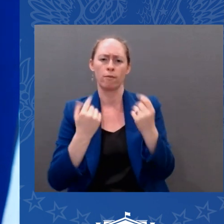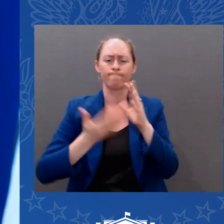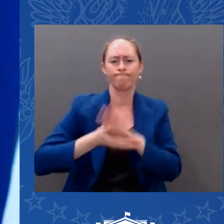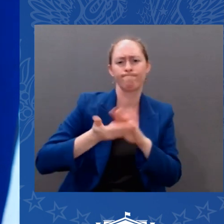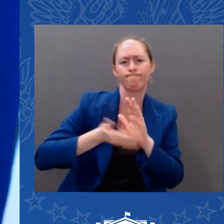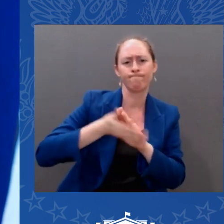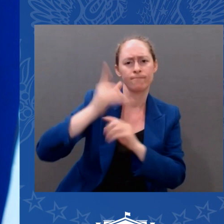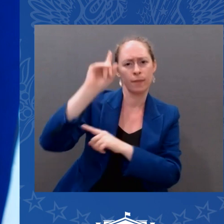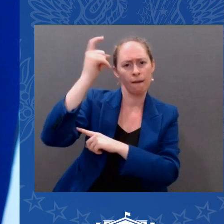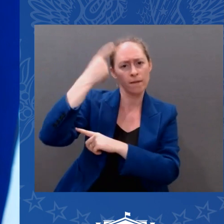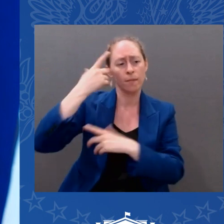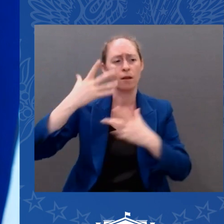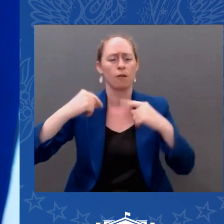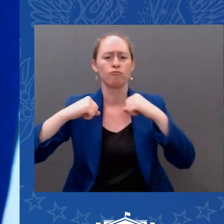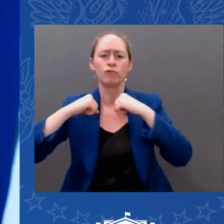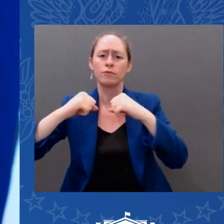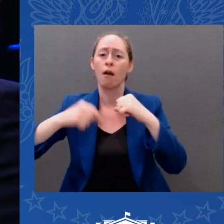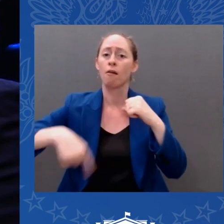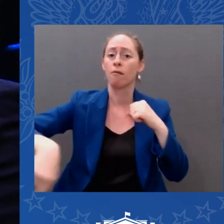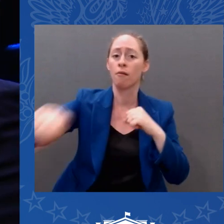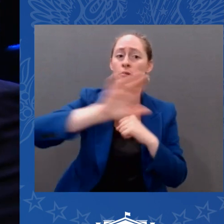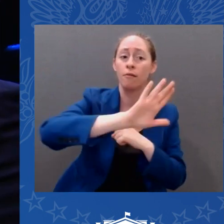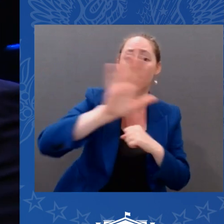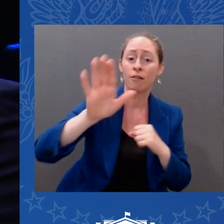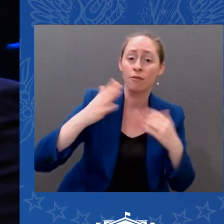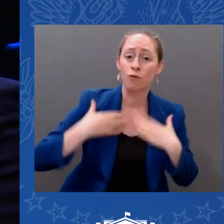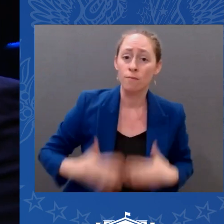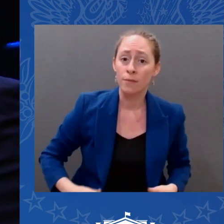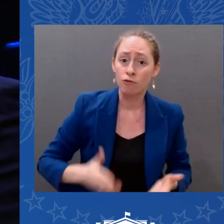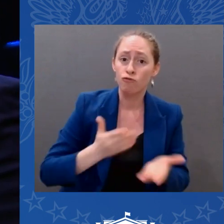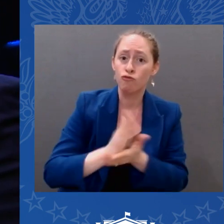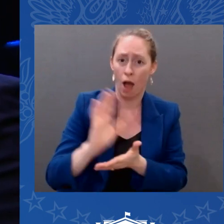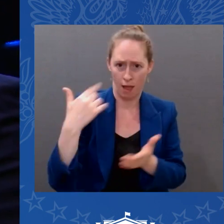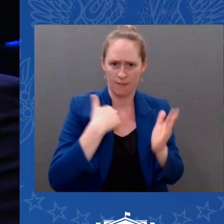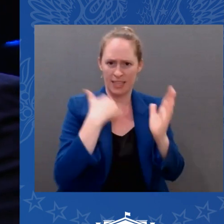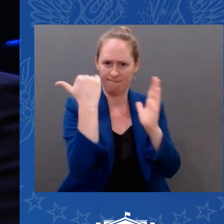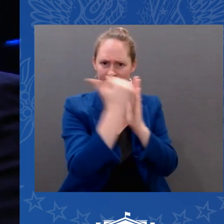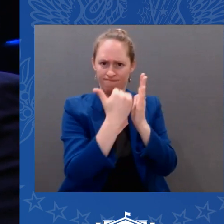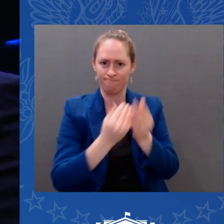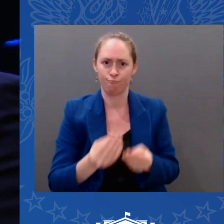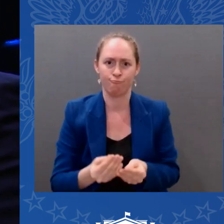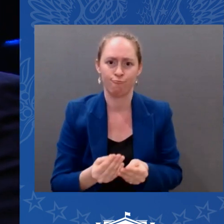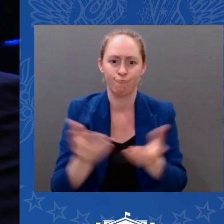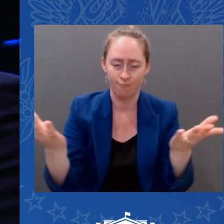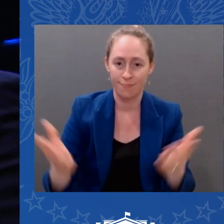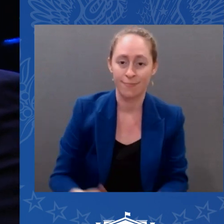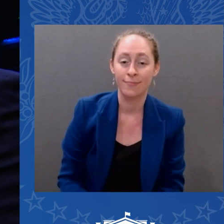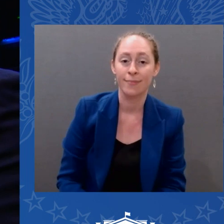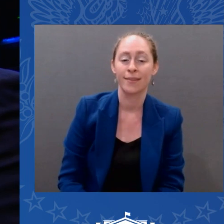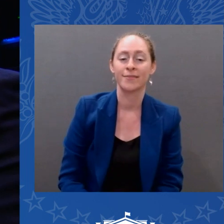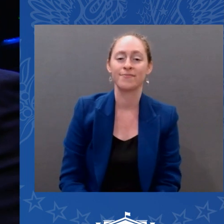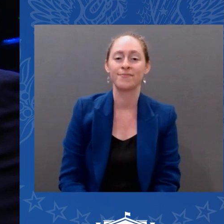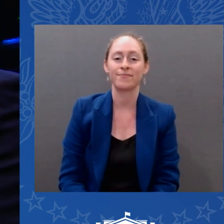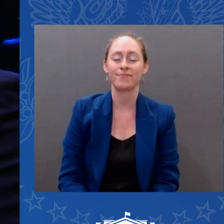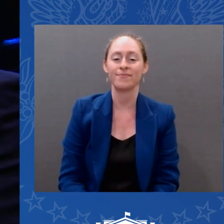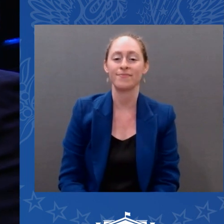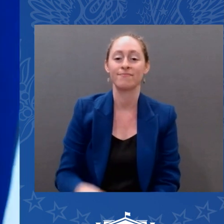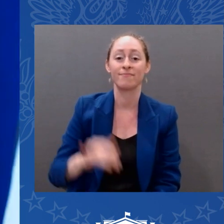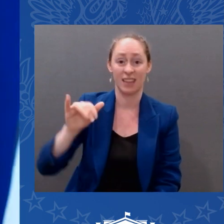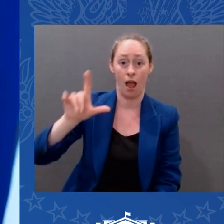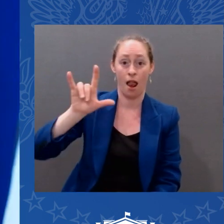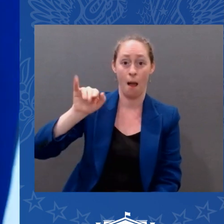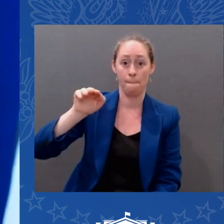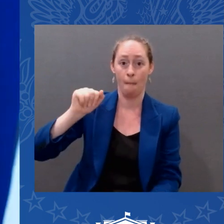Back then in Lima, the countries of the Americas established the need to go beyond the adoption of